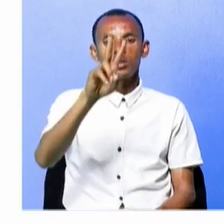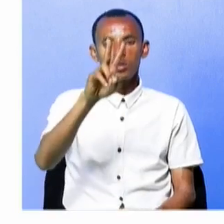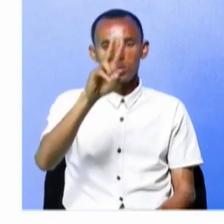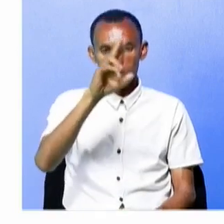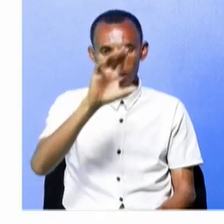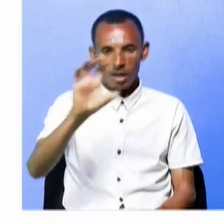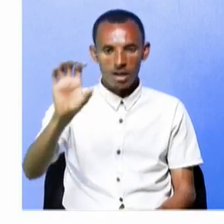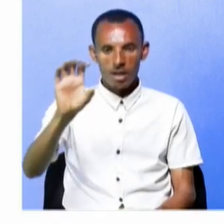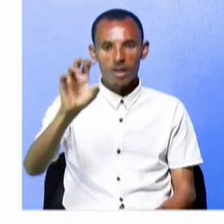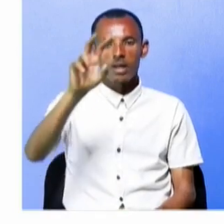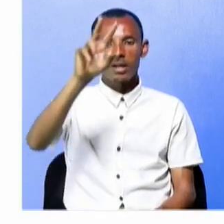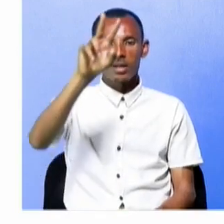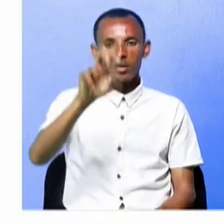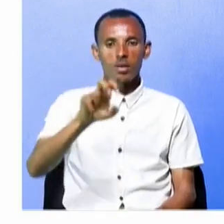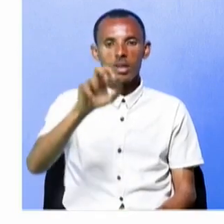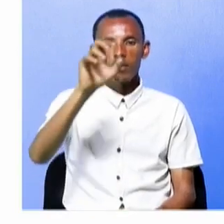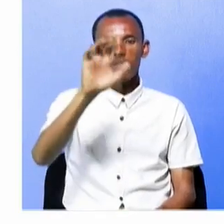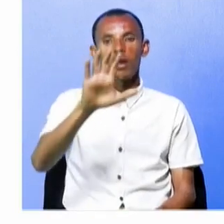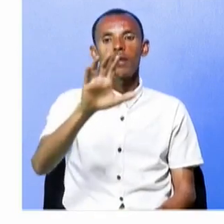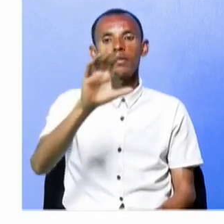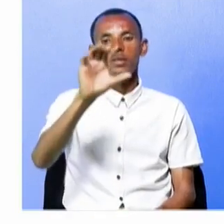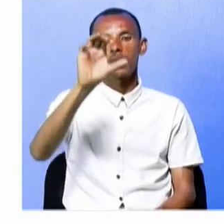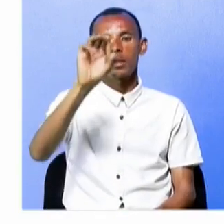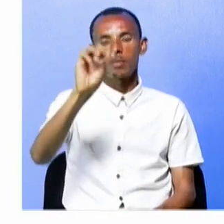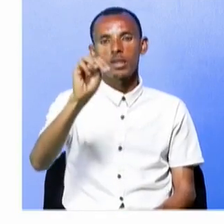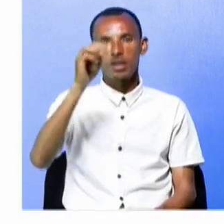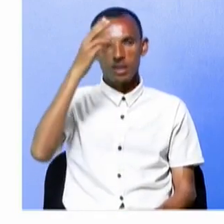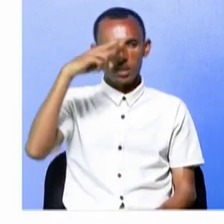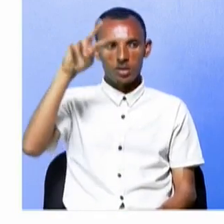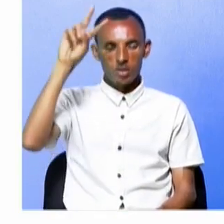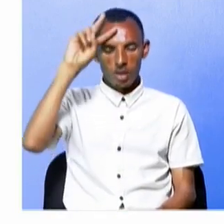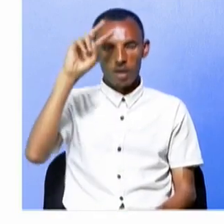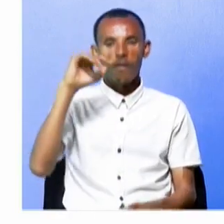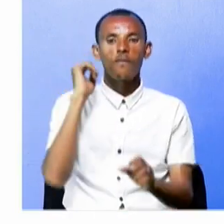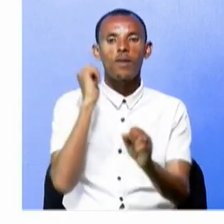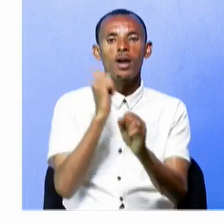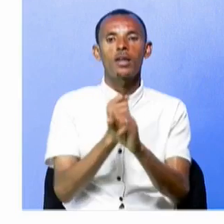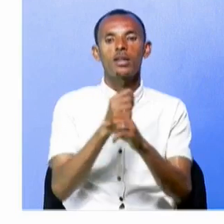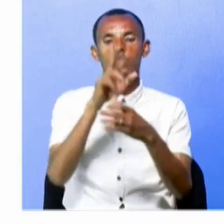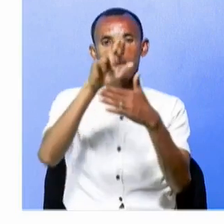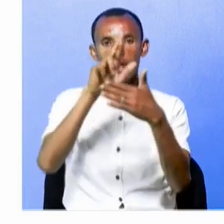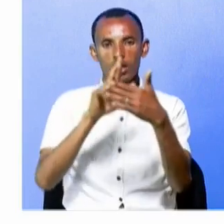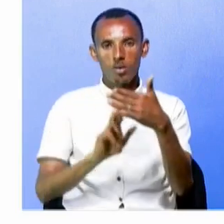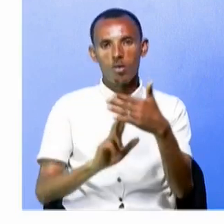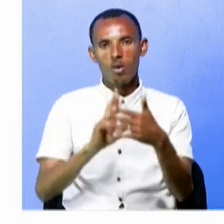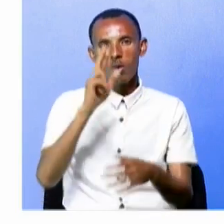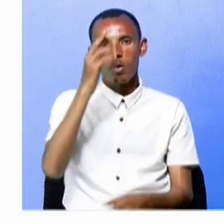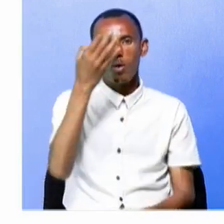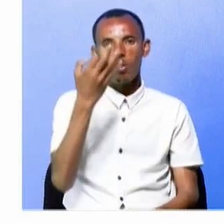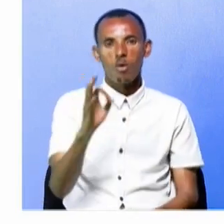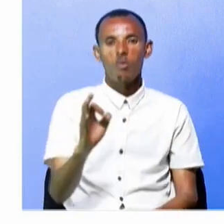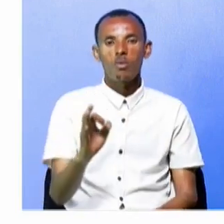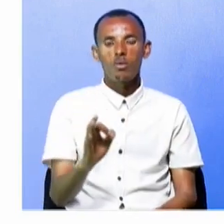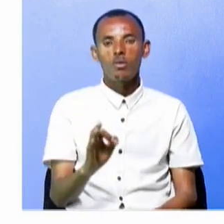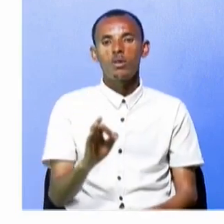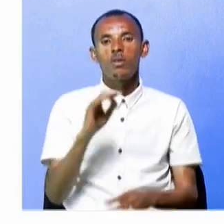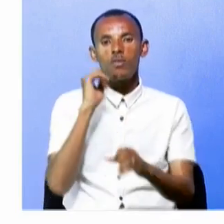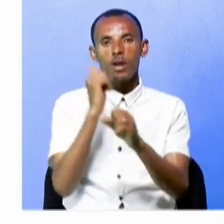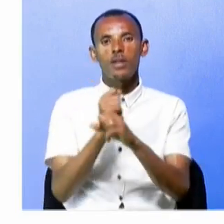225 centimeters square. Find the ratio